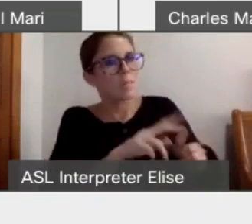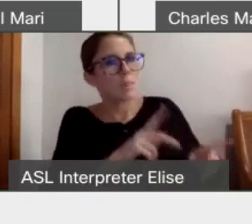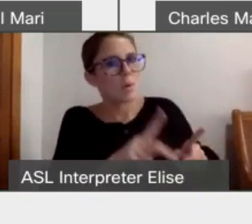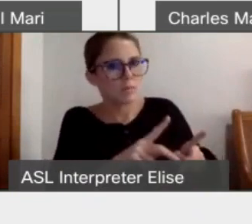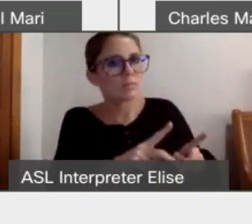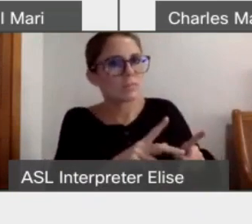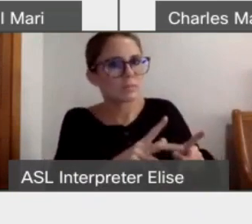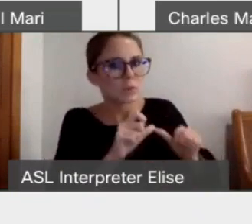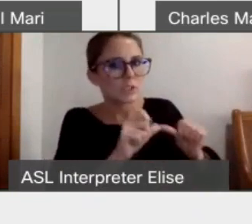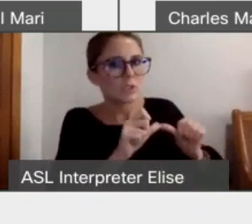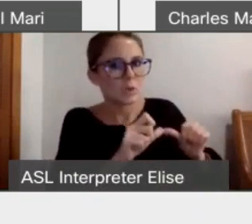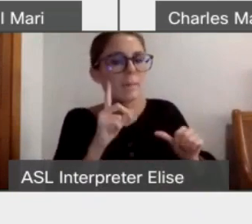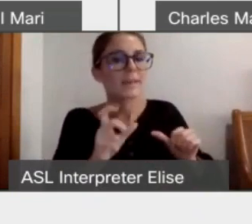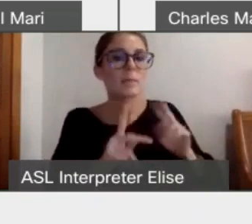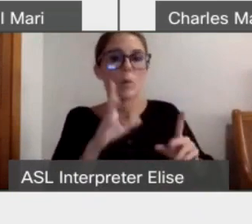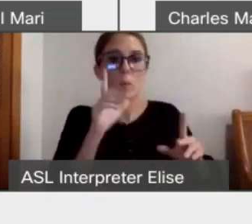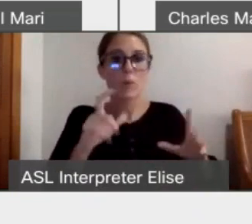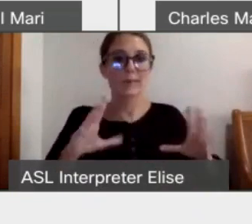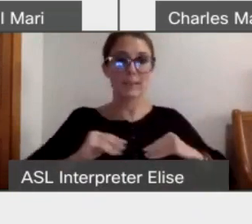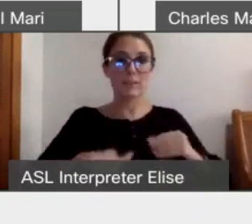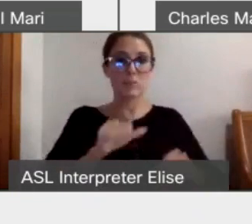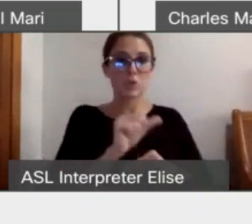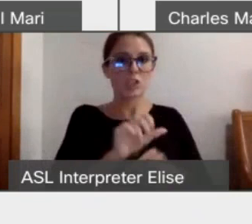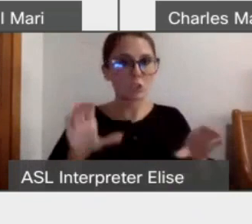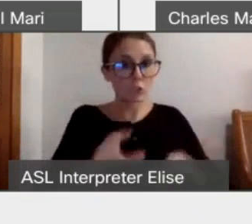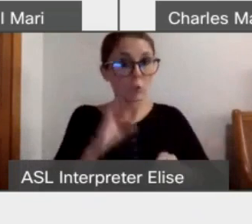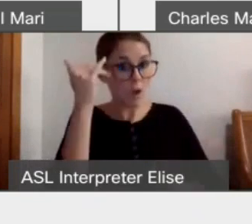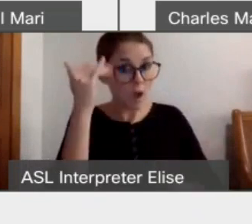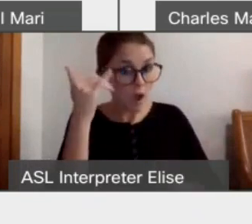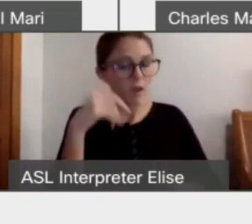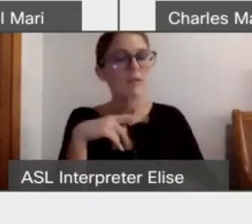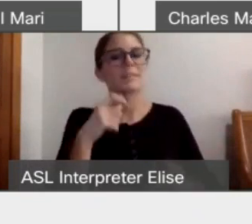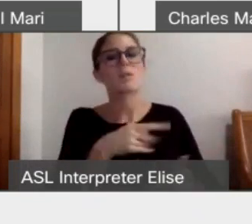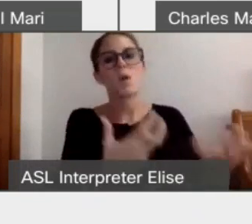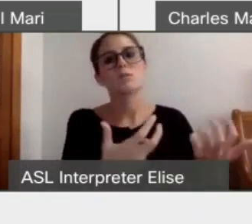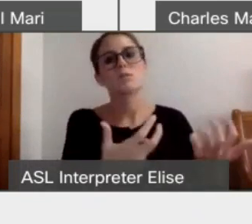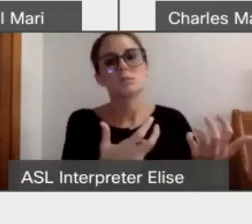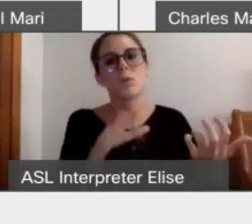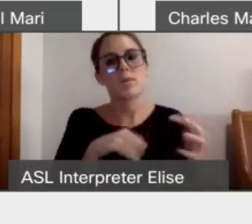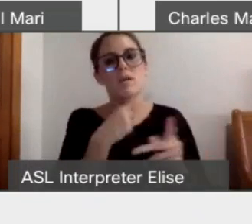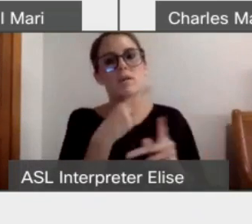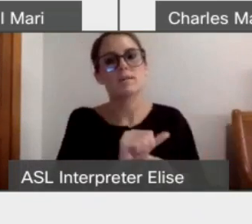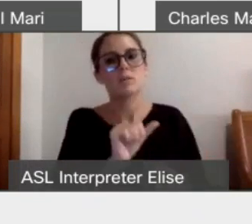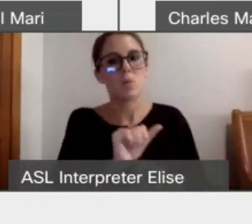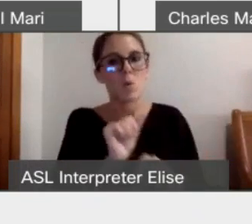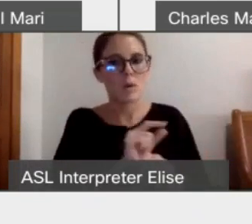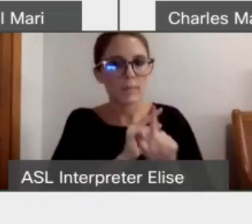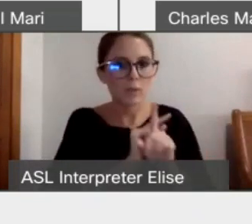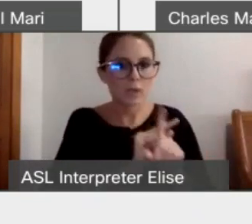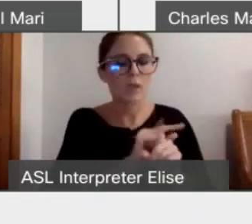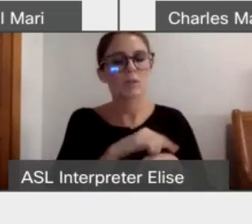take these jobs do it because they want to, right? So yes, that kind of support, mentoring,